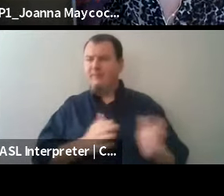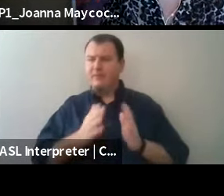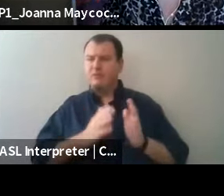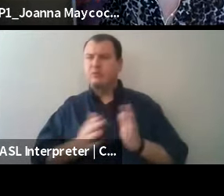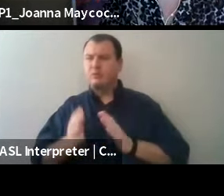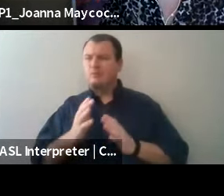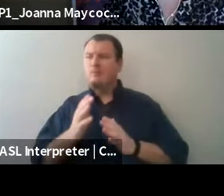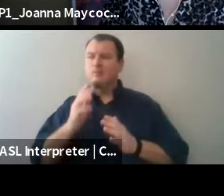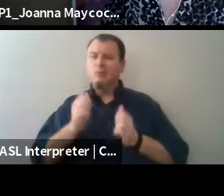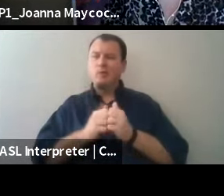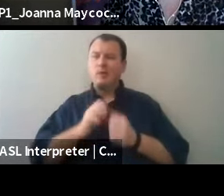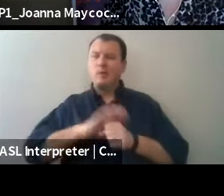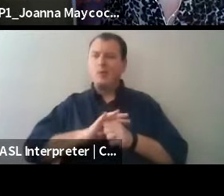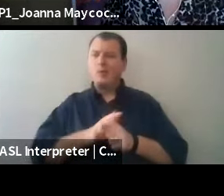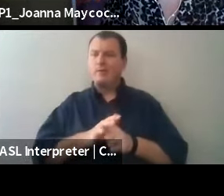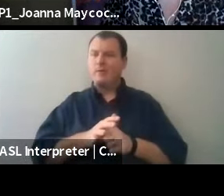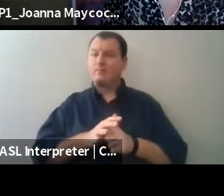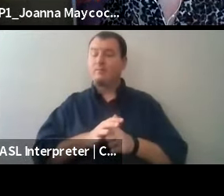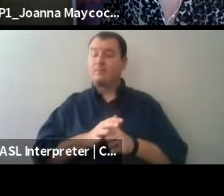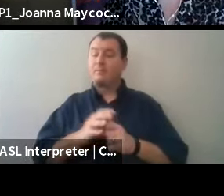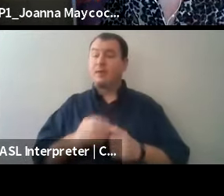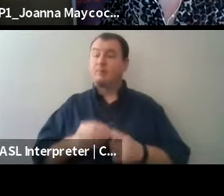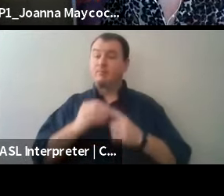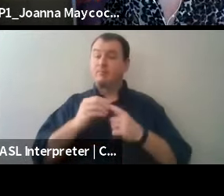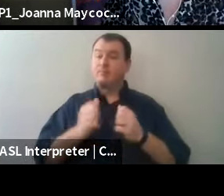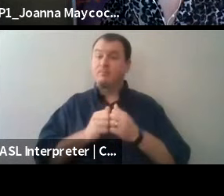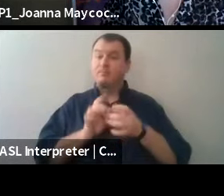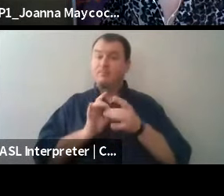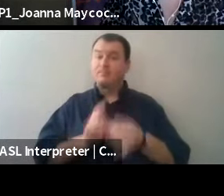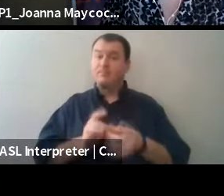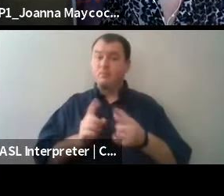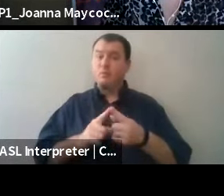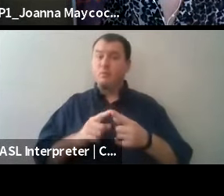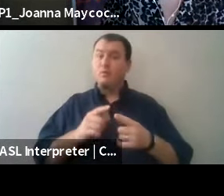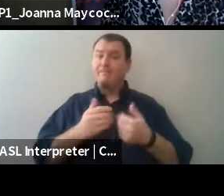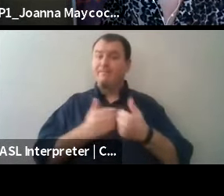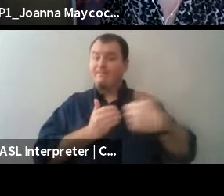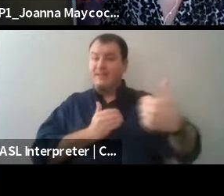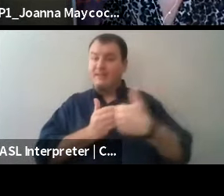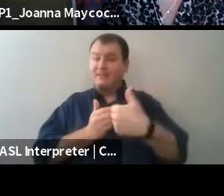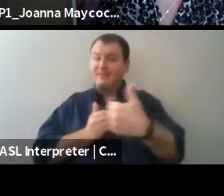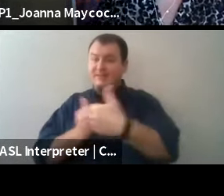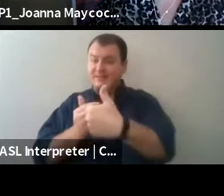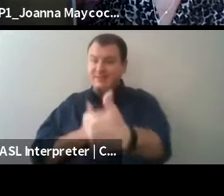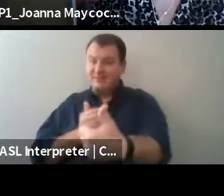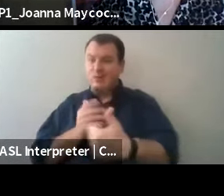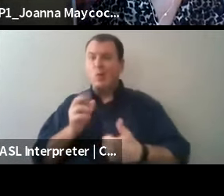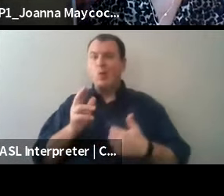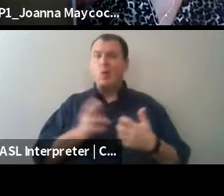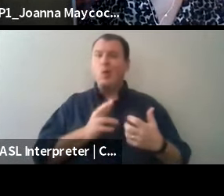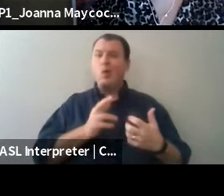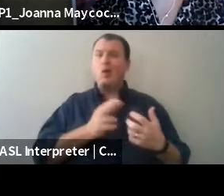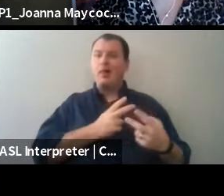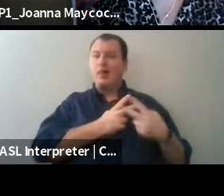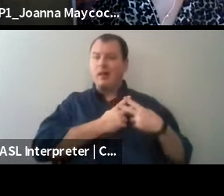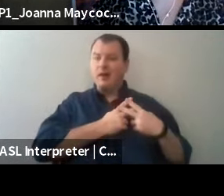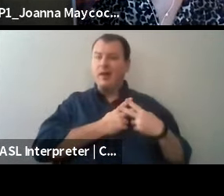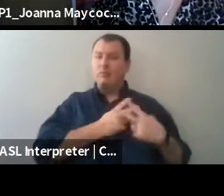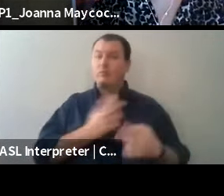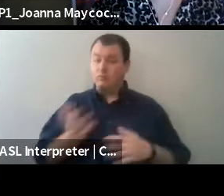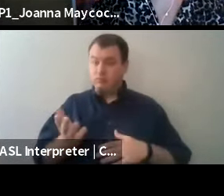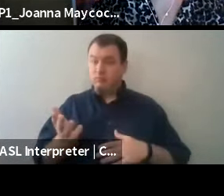context of the pandemic, especially in relation to physical distancing or to lockdown measures? Over to you, Ms. Singh.